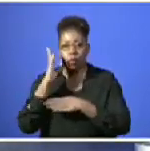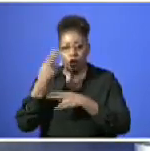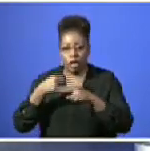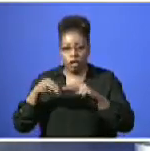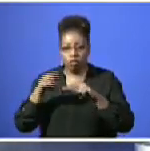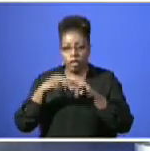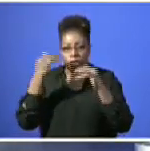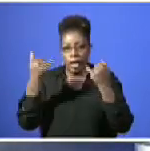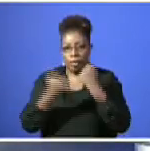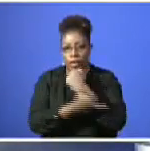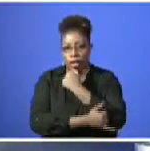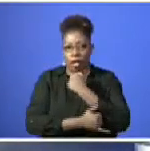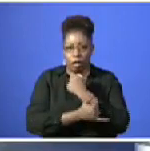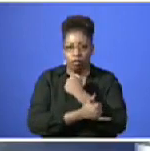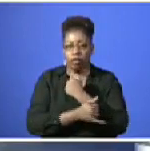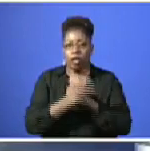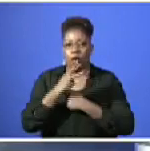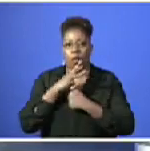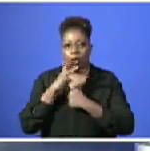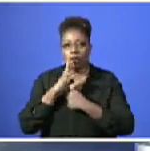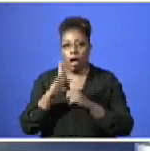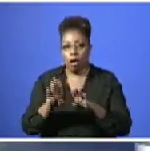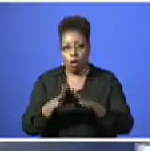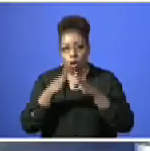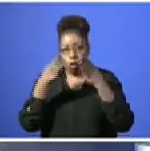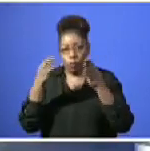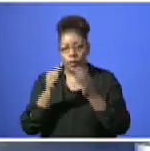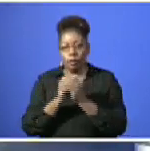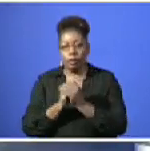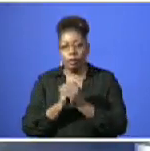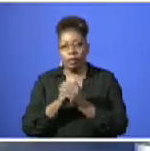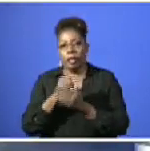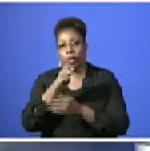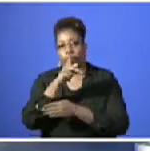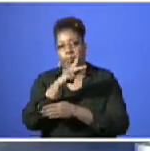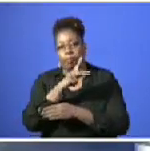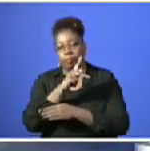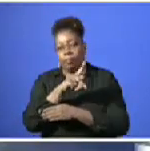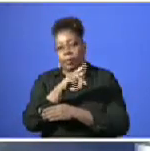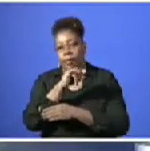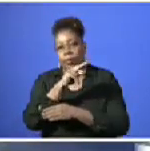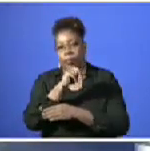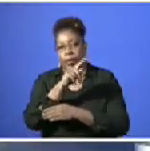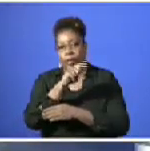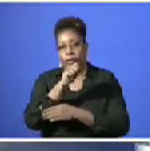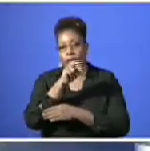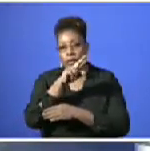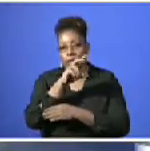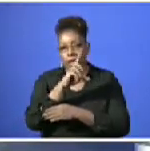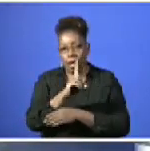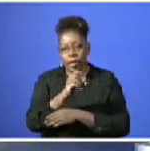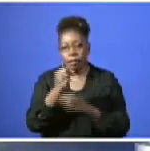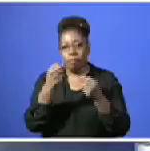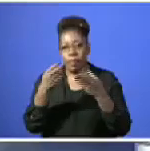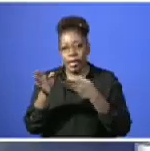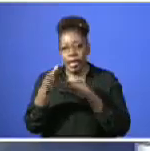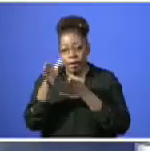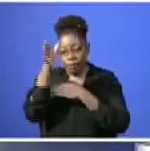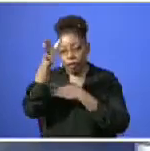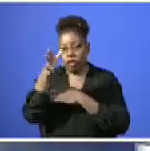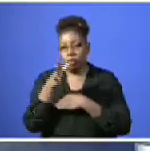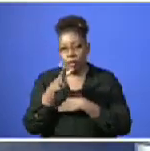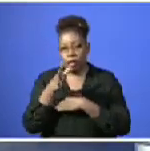now that the country's borders have reopened. Minister Pintard said while many fishermen from around the region will be looking for a quick financial